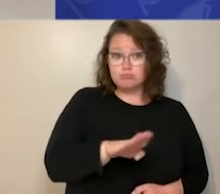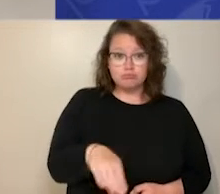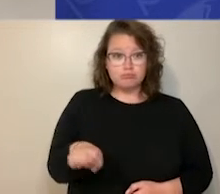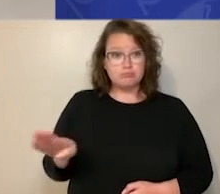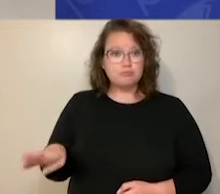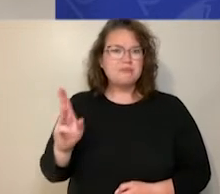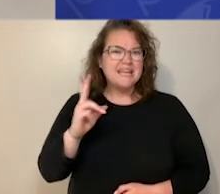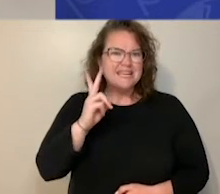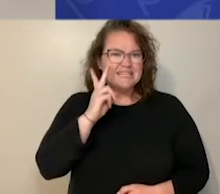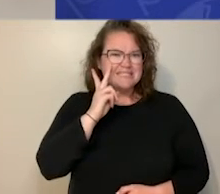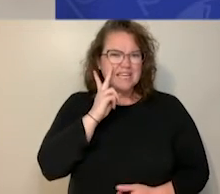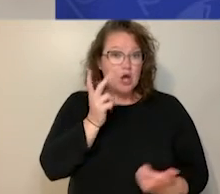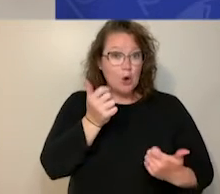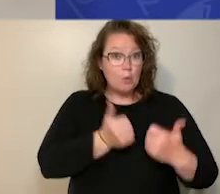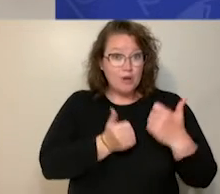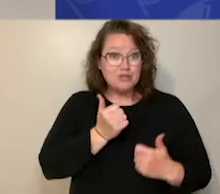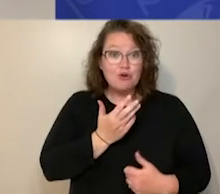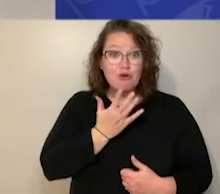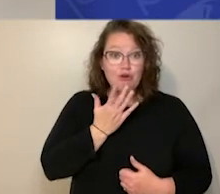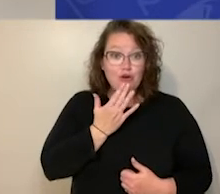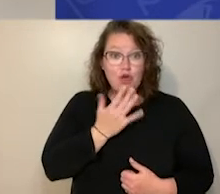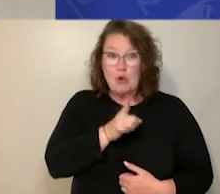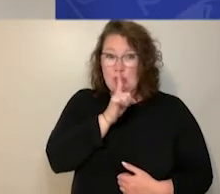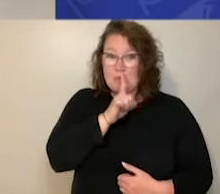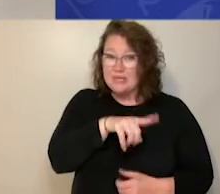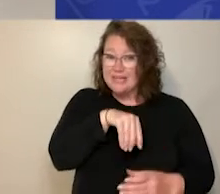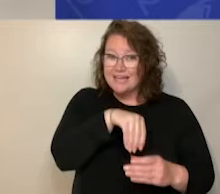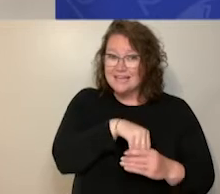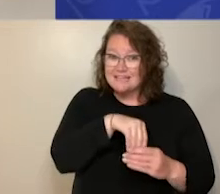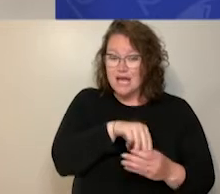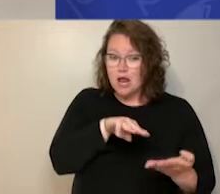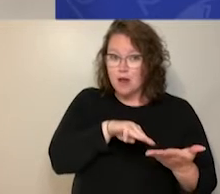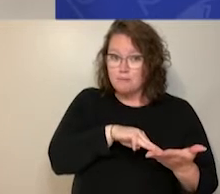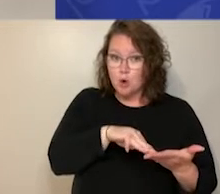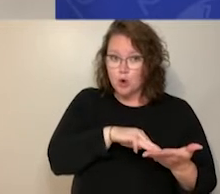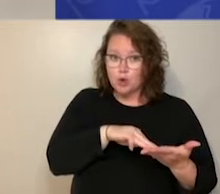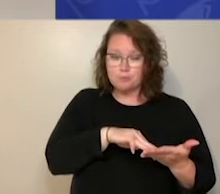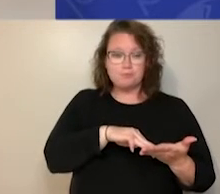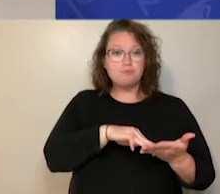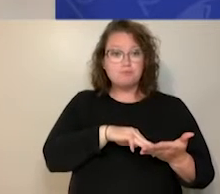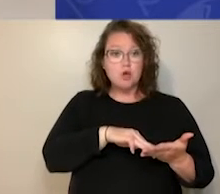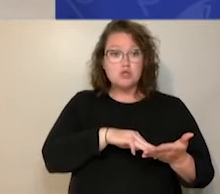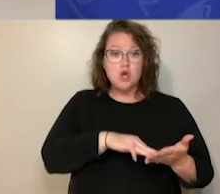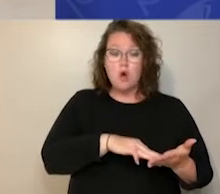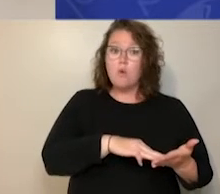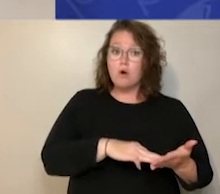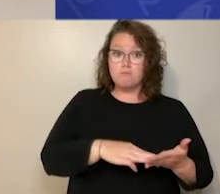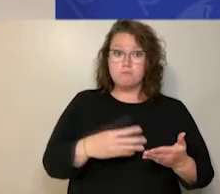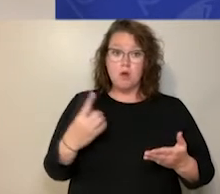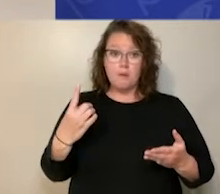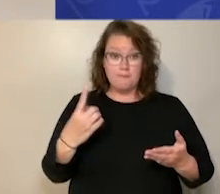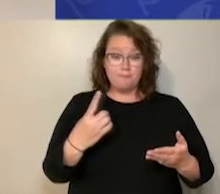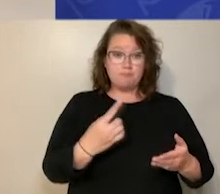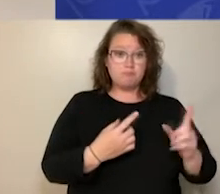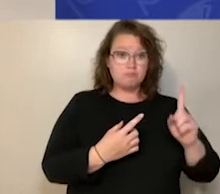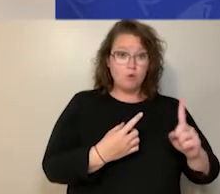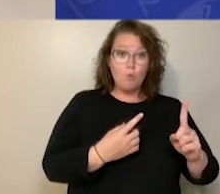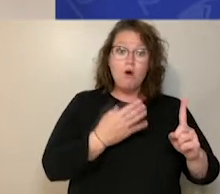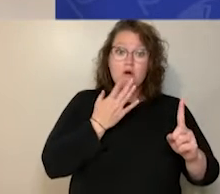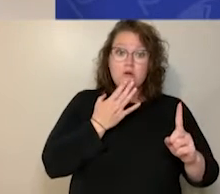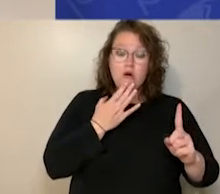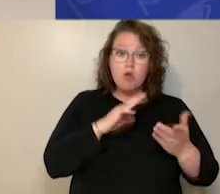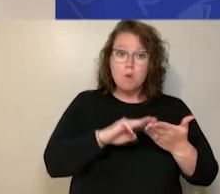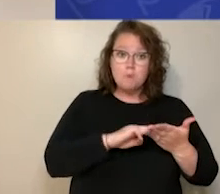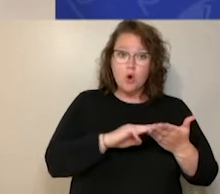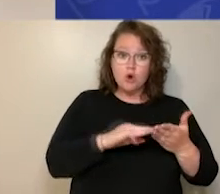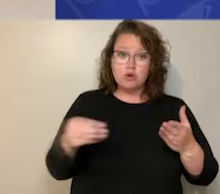colors really are in our markers. You're going to need 1 strip of paper for each of your markers. So I